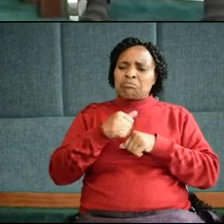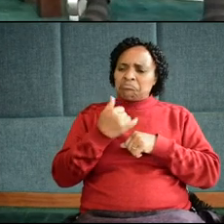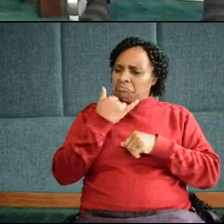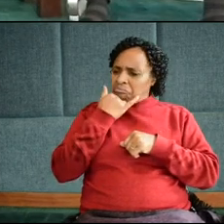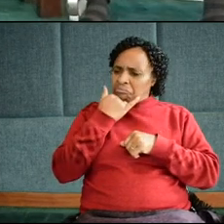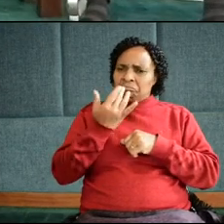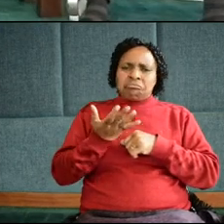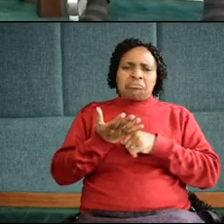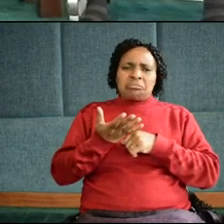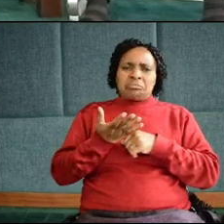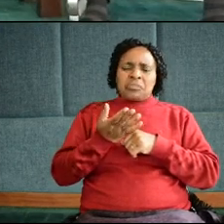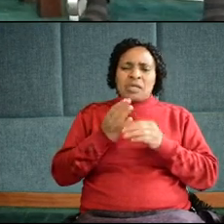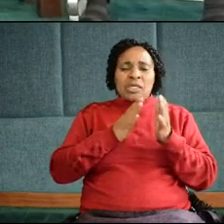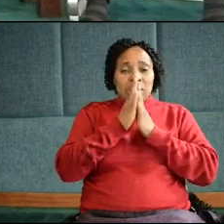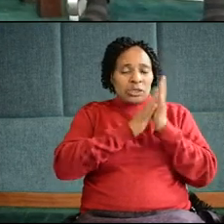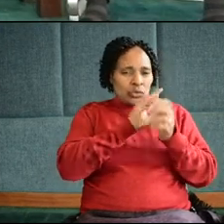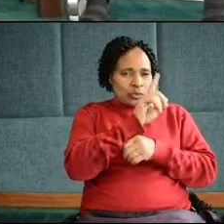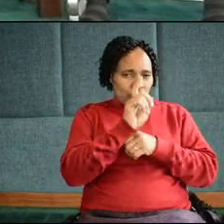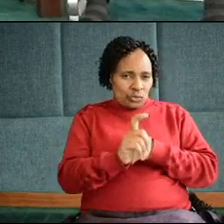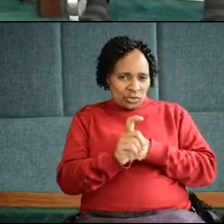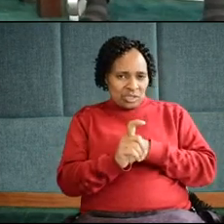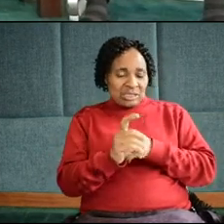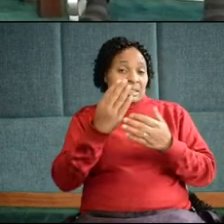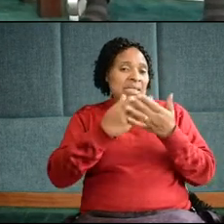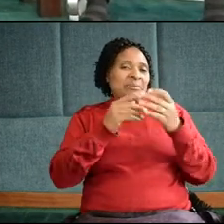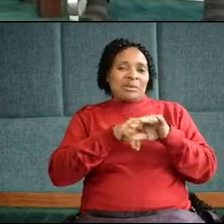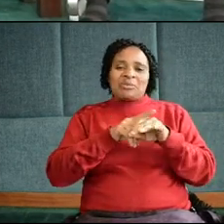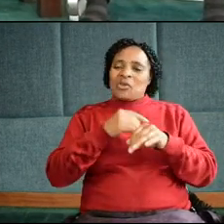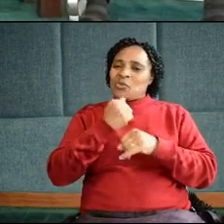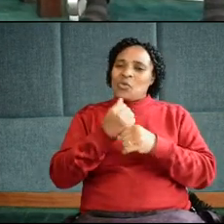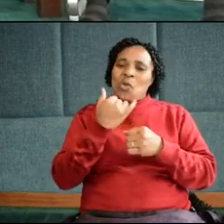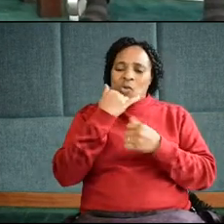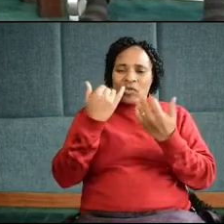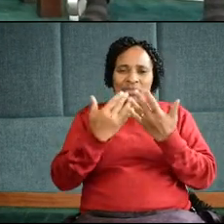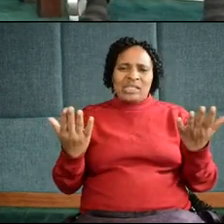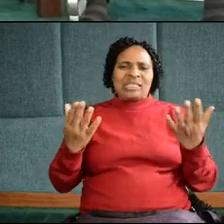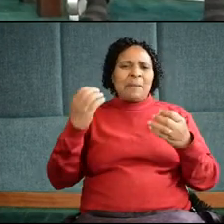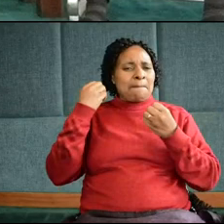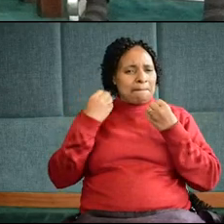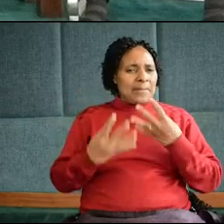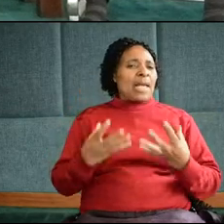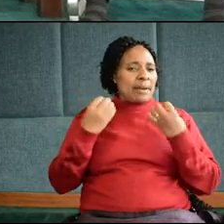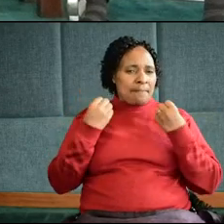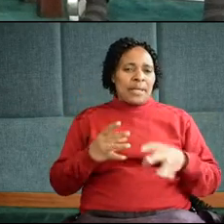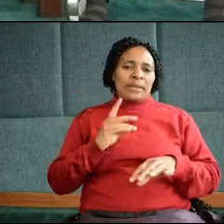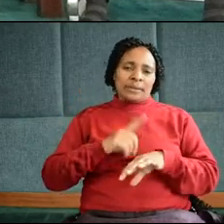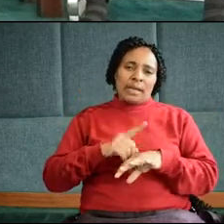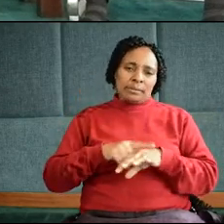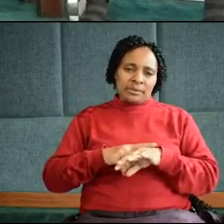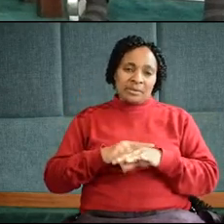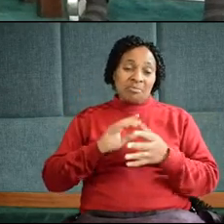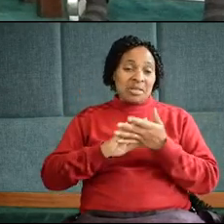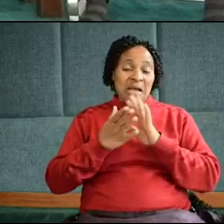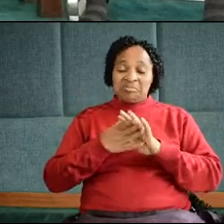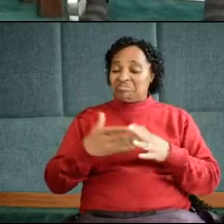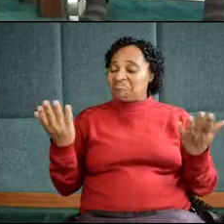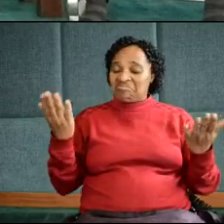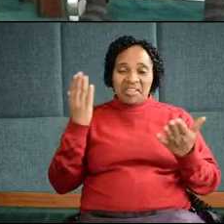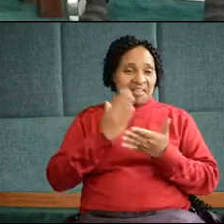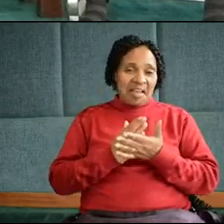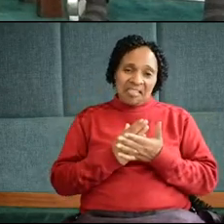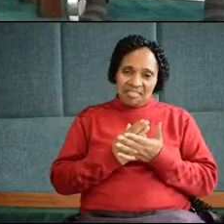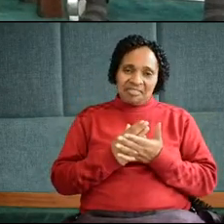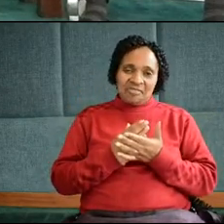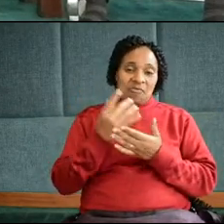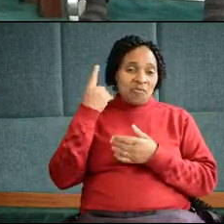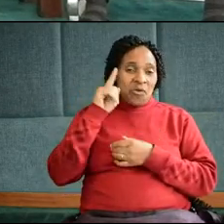That's a very interesting question. At times we do the wrong thing so many times, it becomes the right thing to do. So